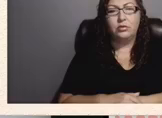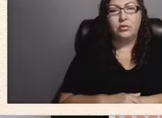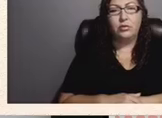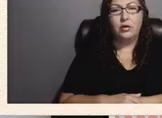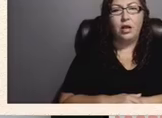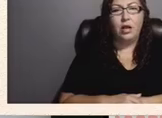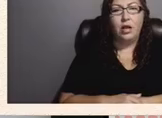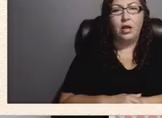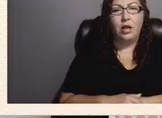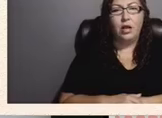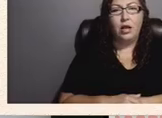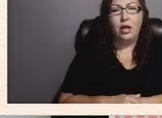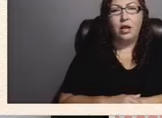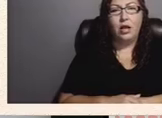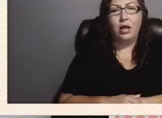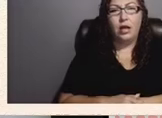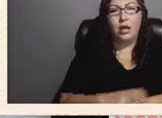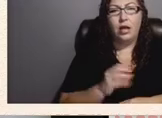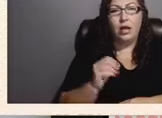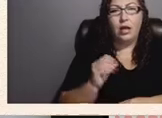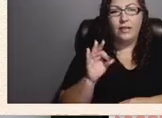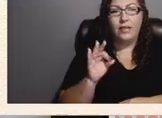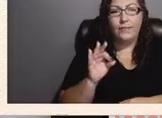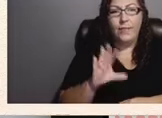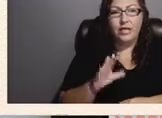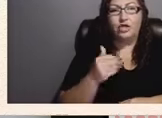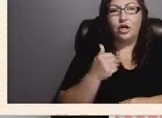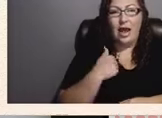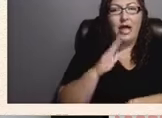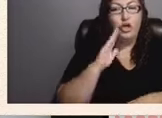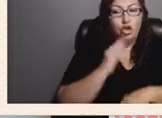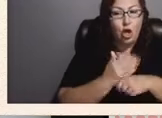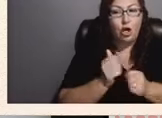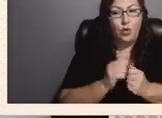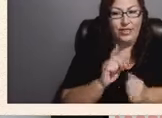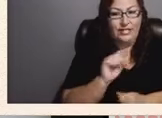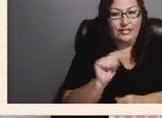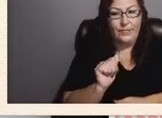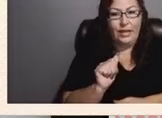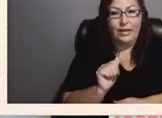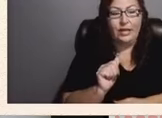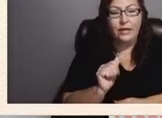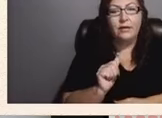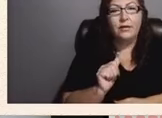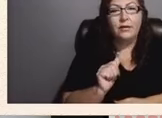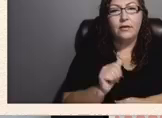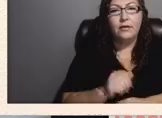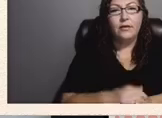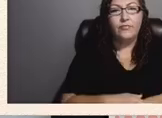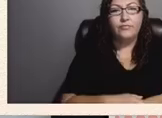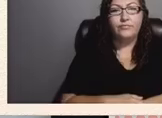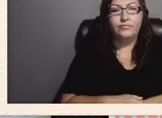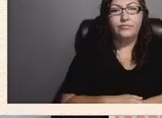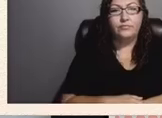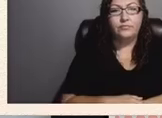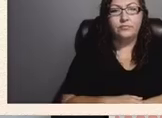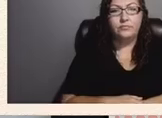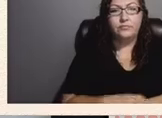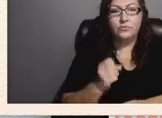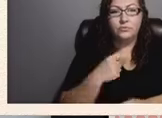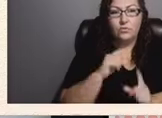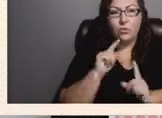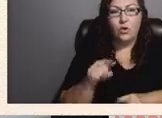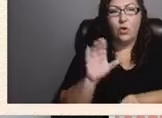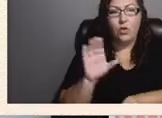And the pastor has a daughter with this village. What you dig out? So I go and I